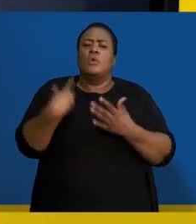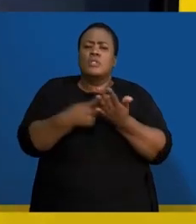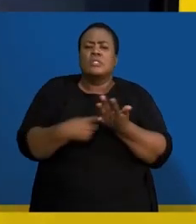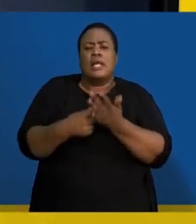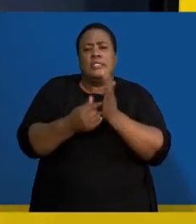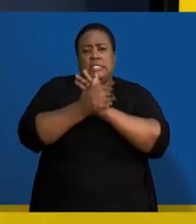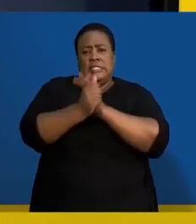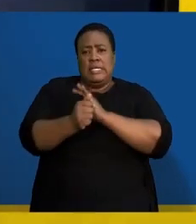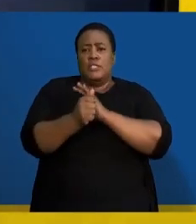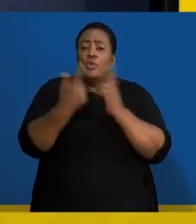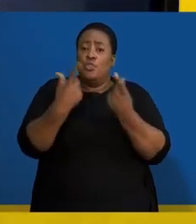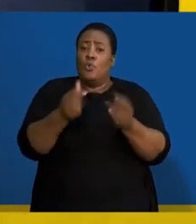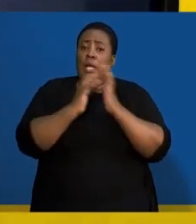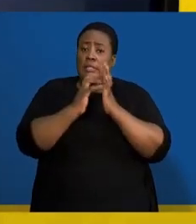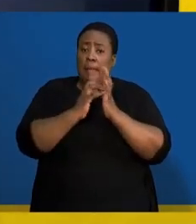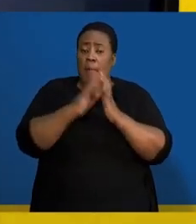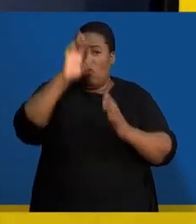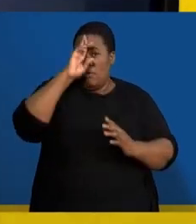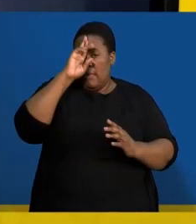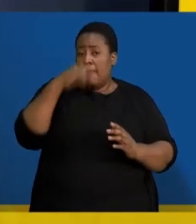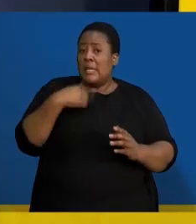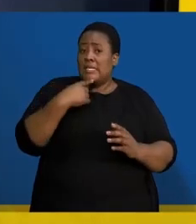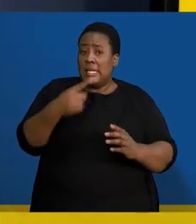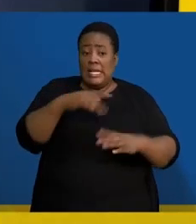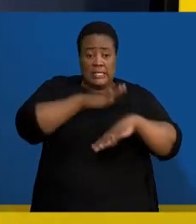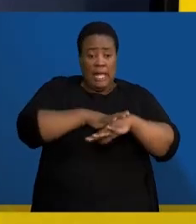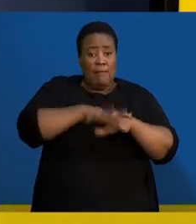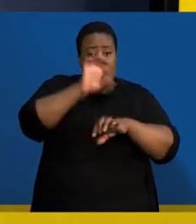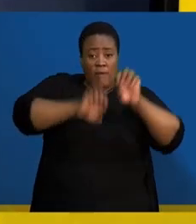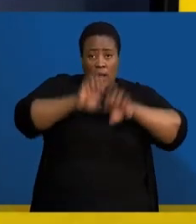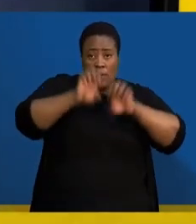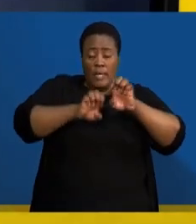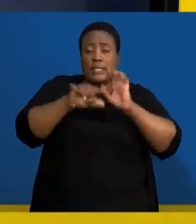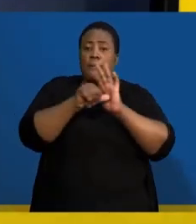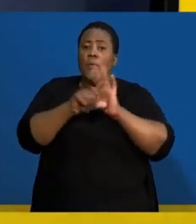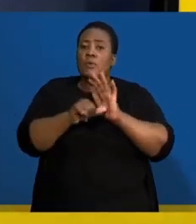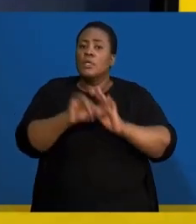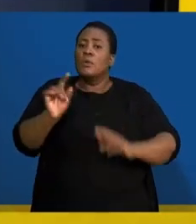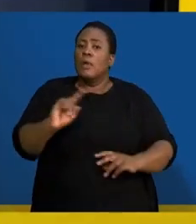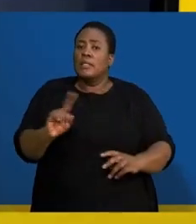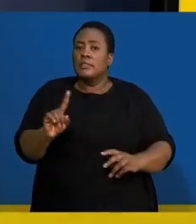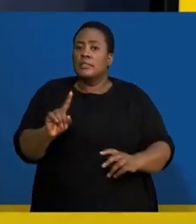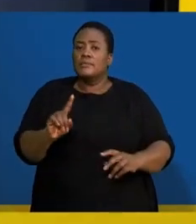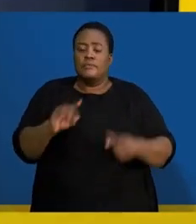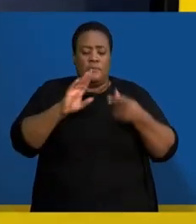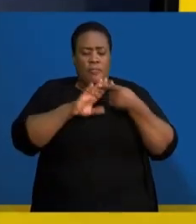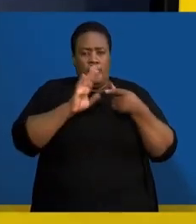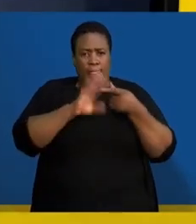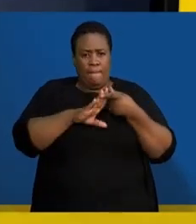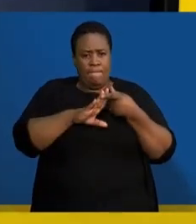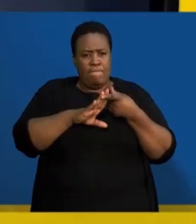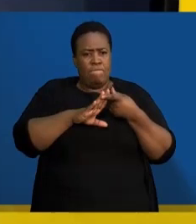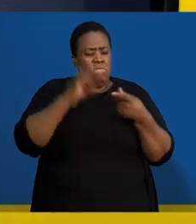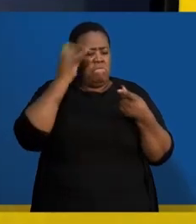So now, guys, remember I told you when you're evaluating, the main things to look for are the origin of the